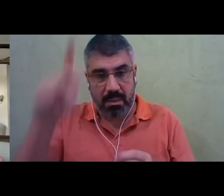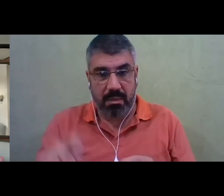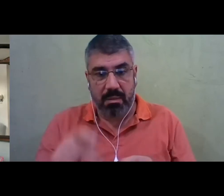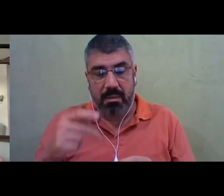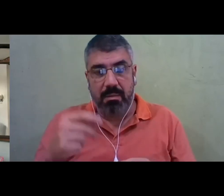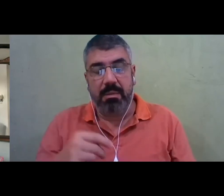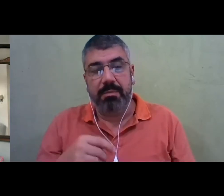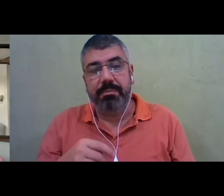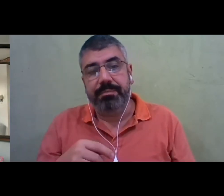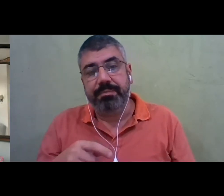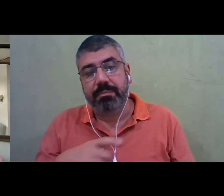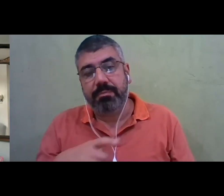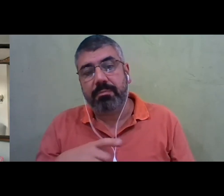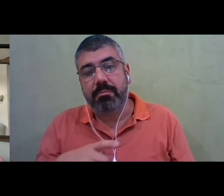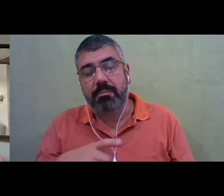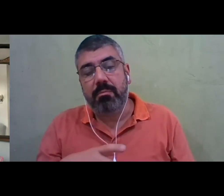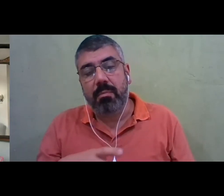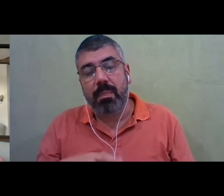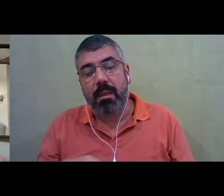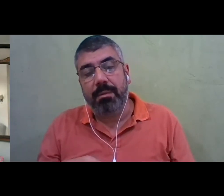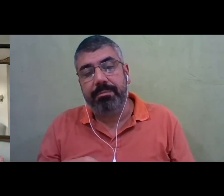just to talk about the future,